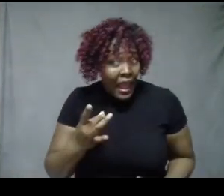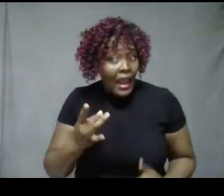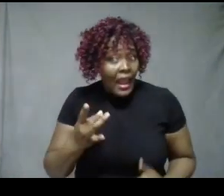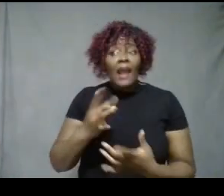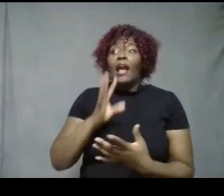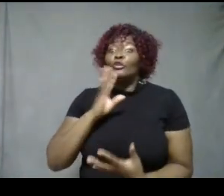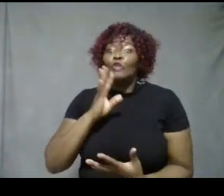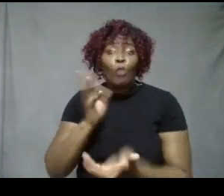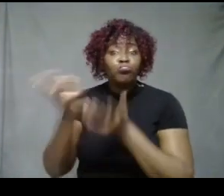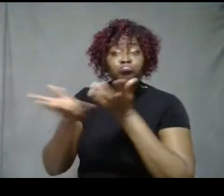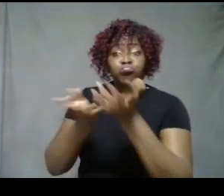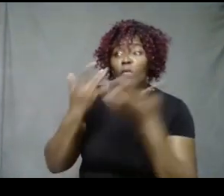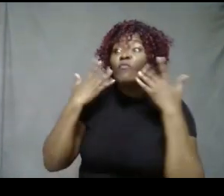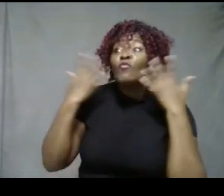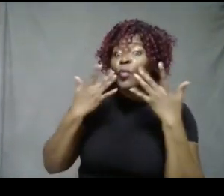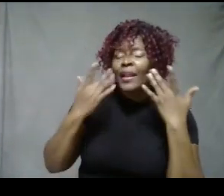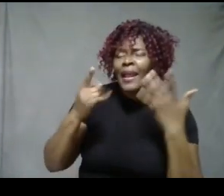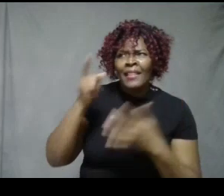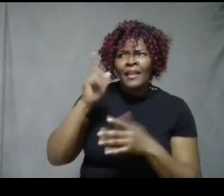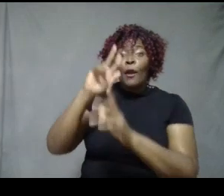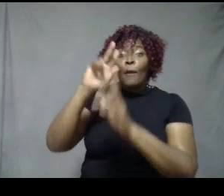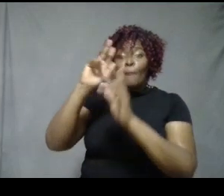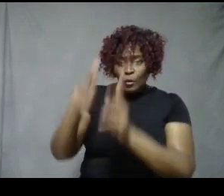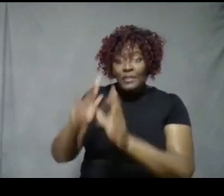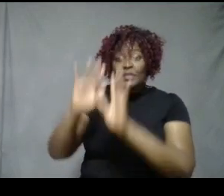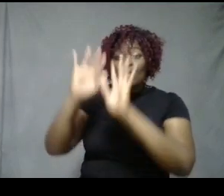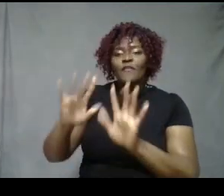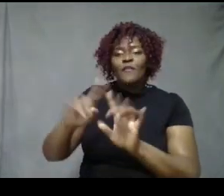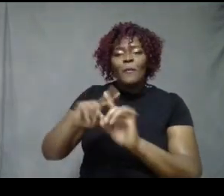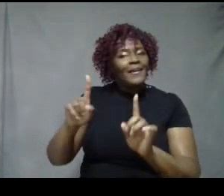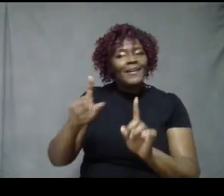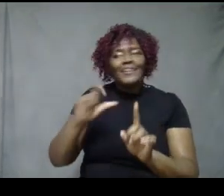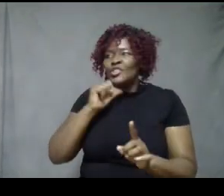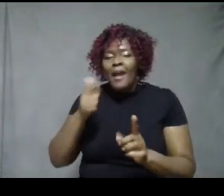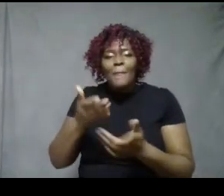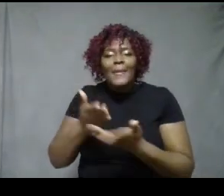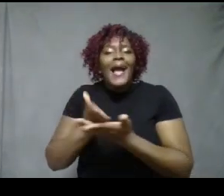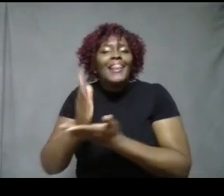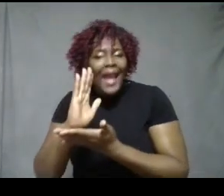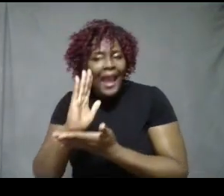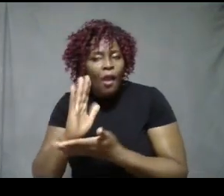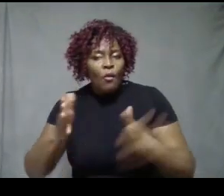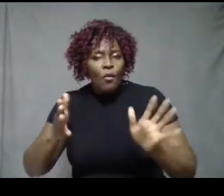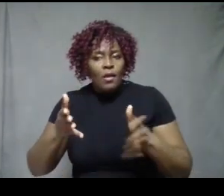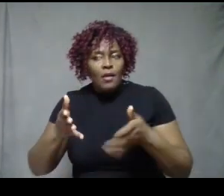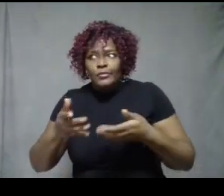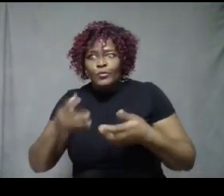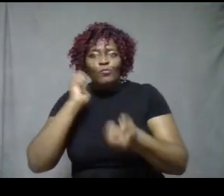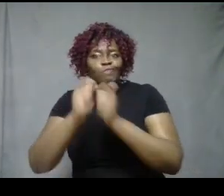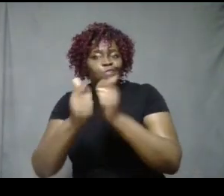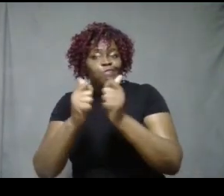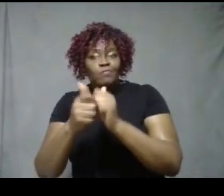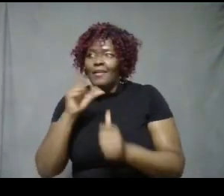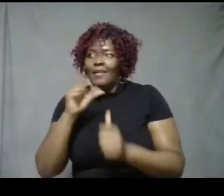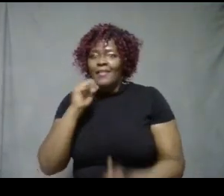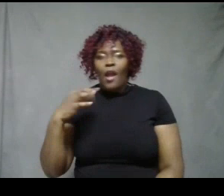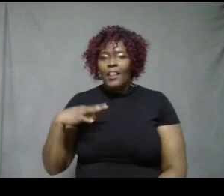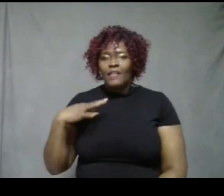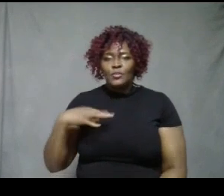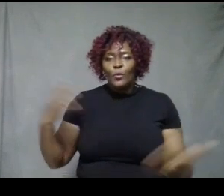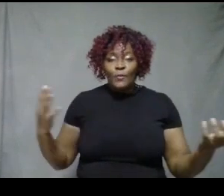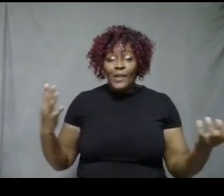with this person. I think this is a wonderful person. This person should not be allowed to run for office. This person is just flat out not eligible. And you